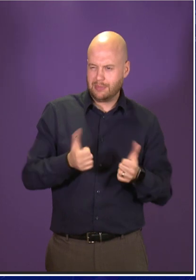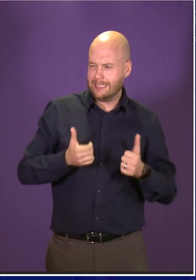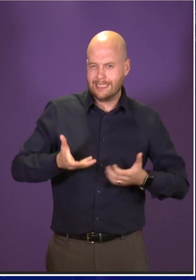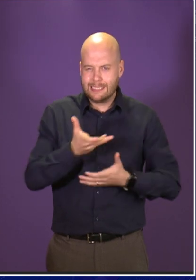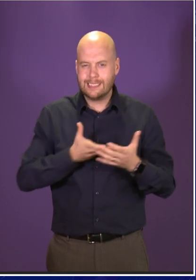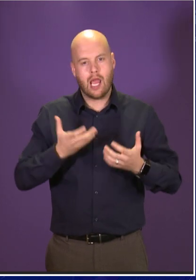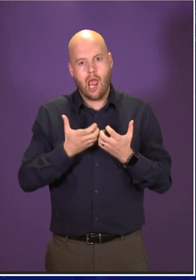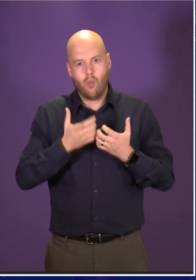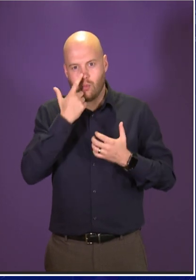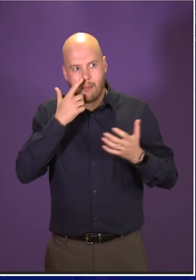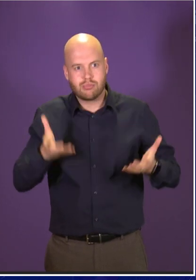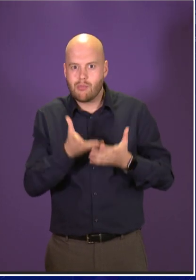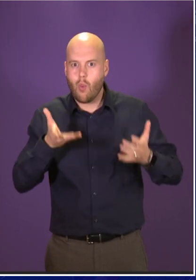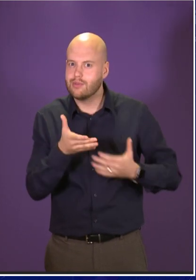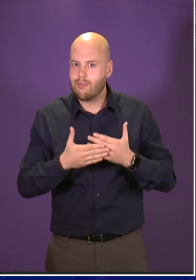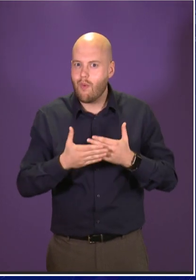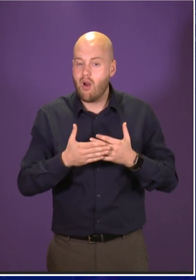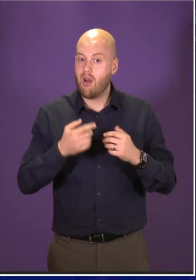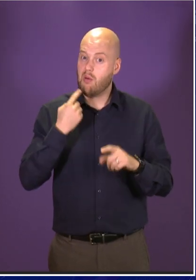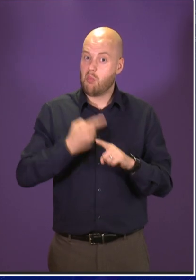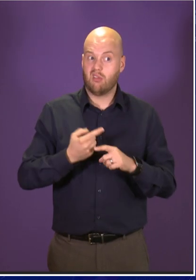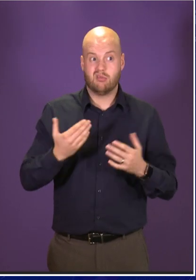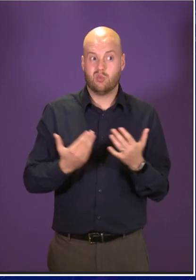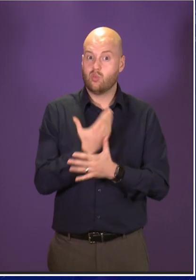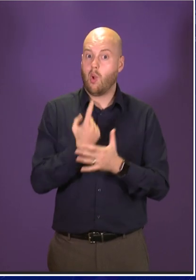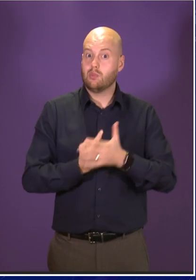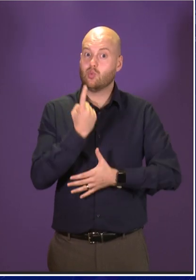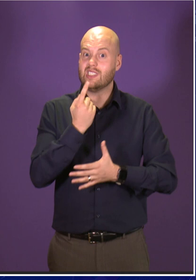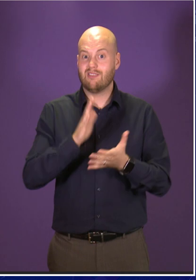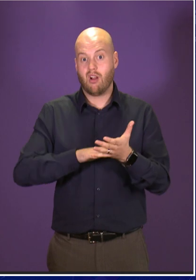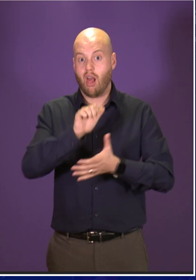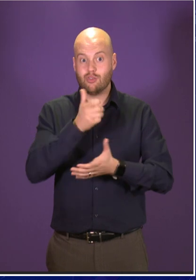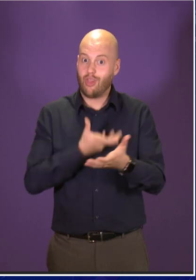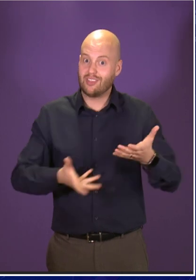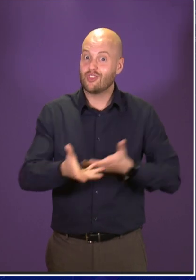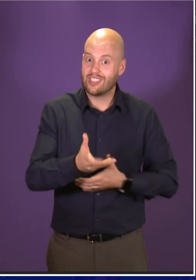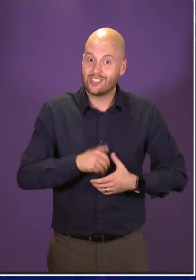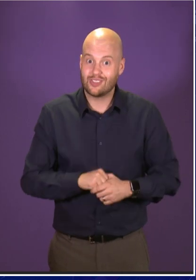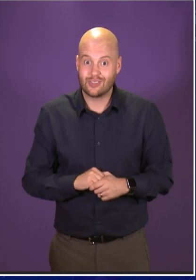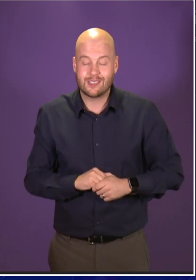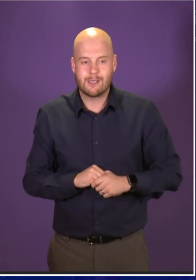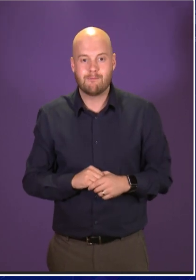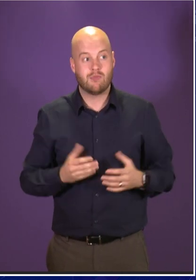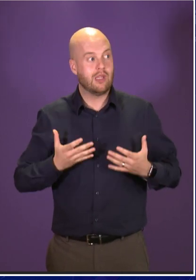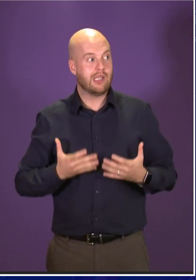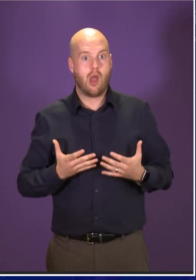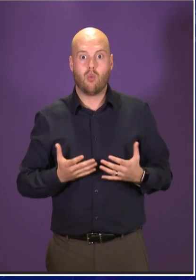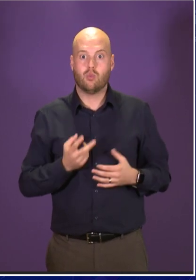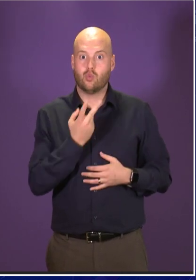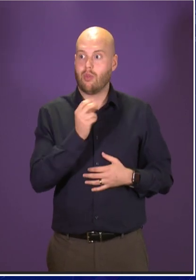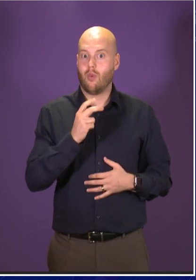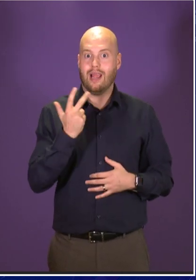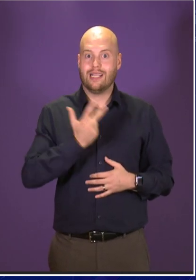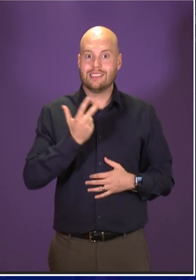new opportunities for cultural exchange. And now in 2018, we host the fourth